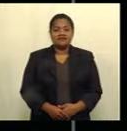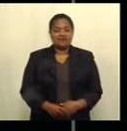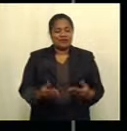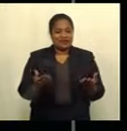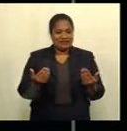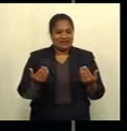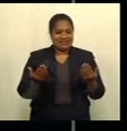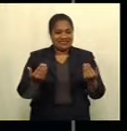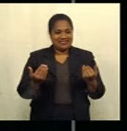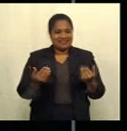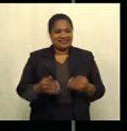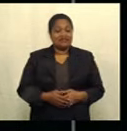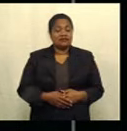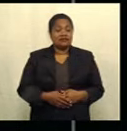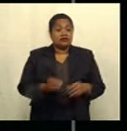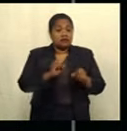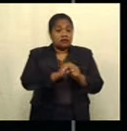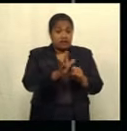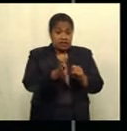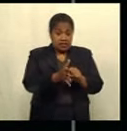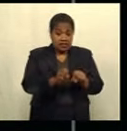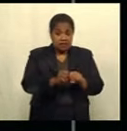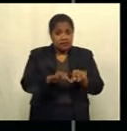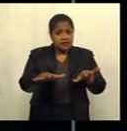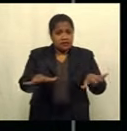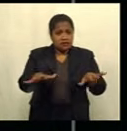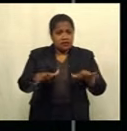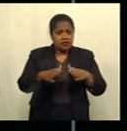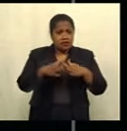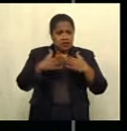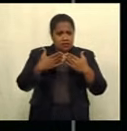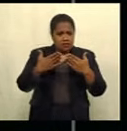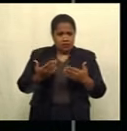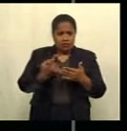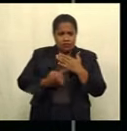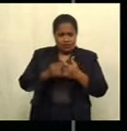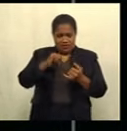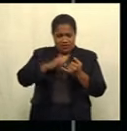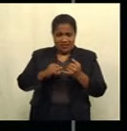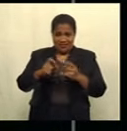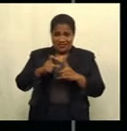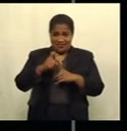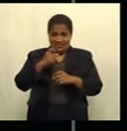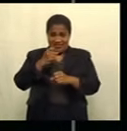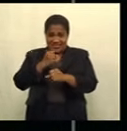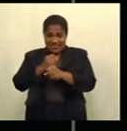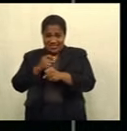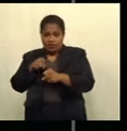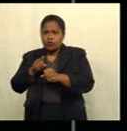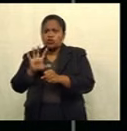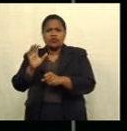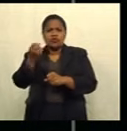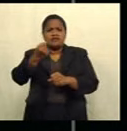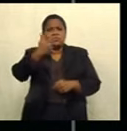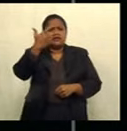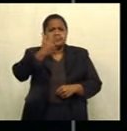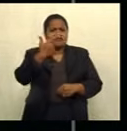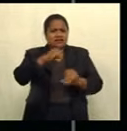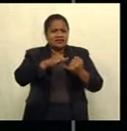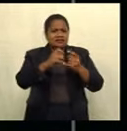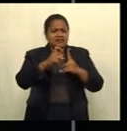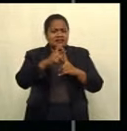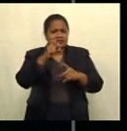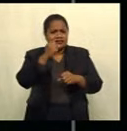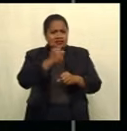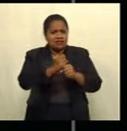Welcome back. The COVID-19 pandemic has retracted the Pacific's ability to achieve the 17 Sustainable Development